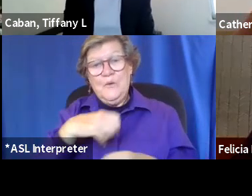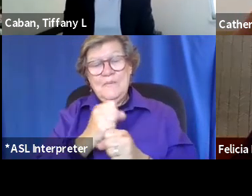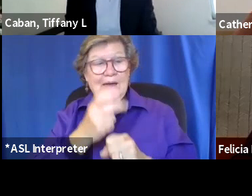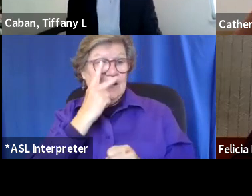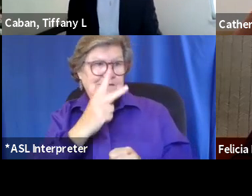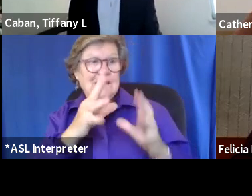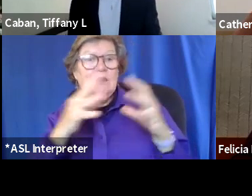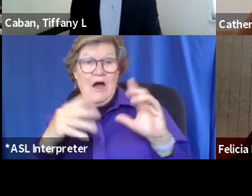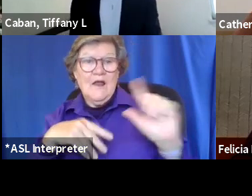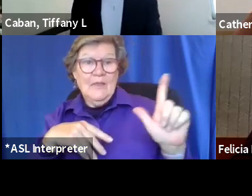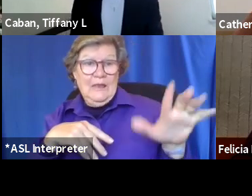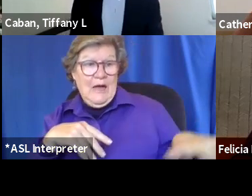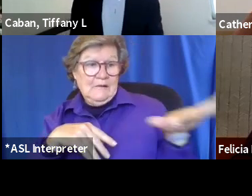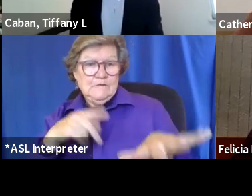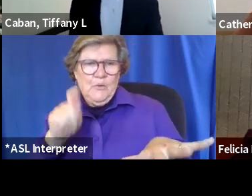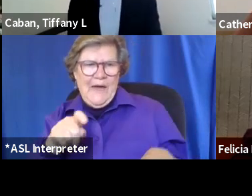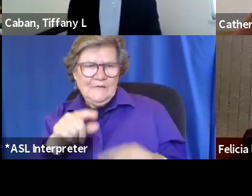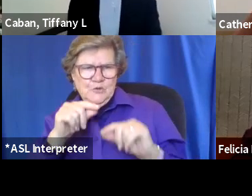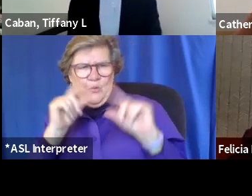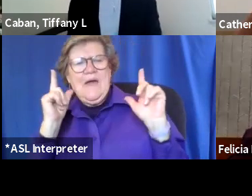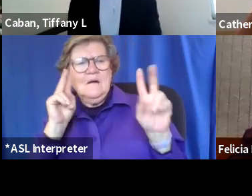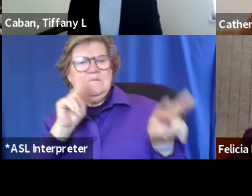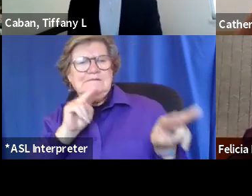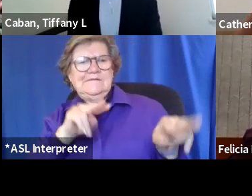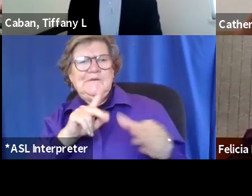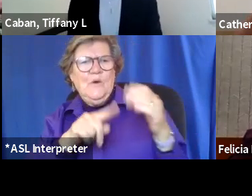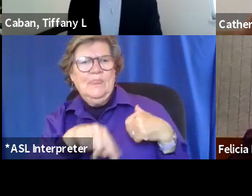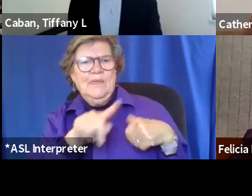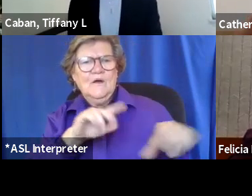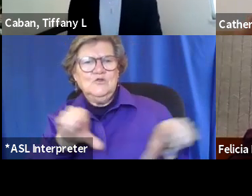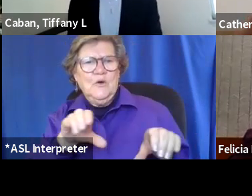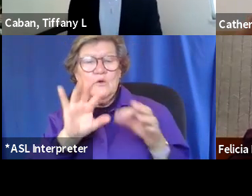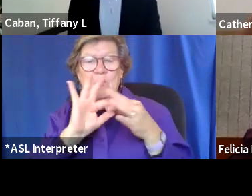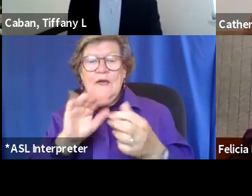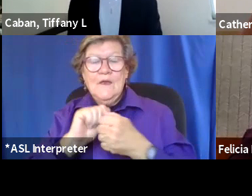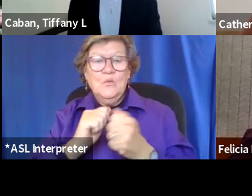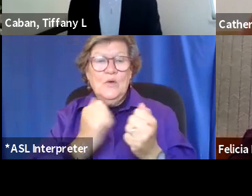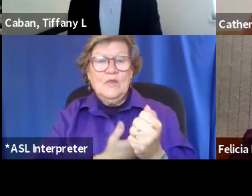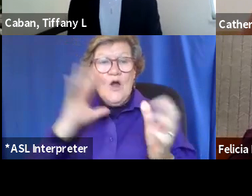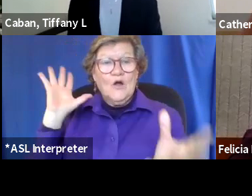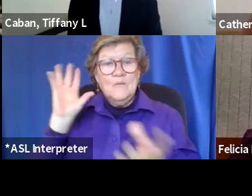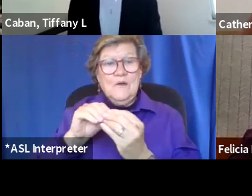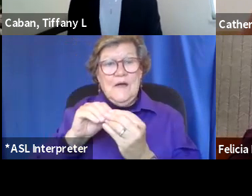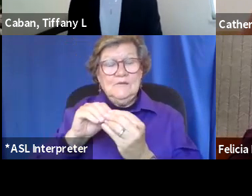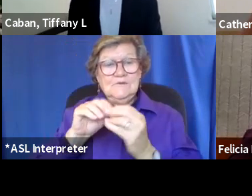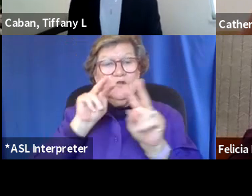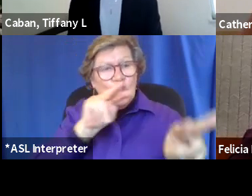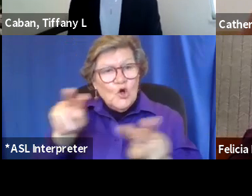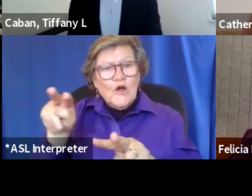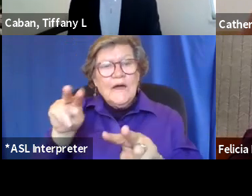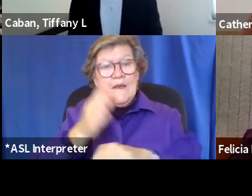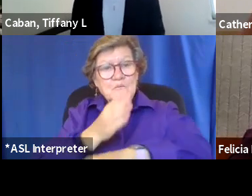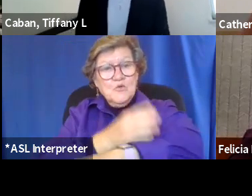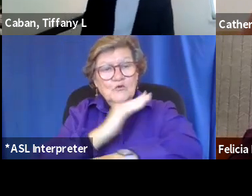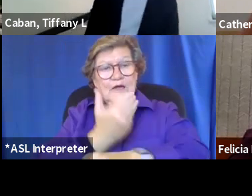left, and we just have to wake up to that as part of our comprehensive look at improving our environment.